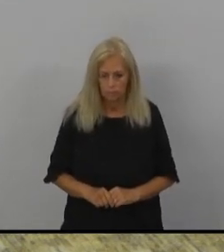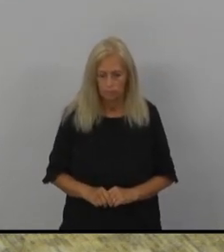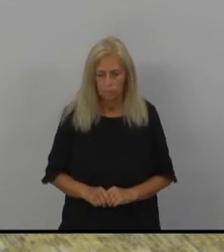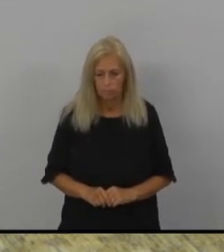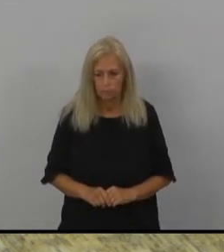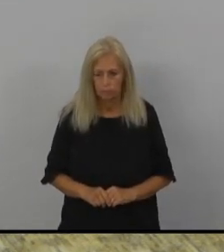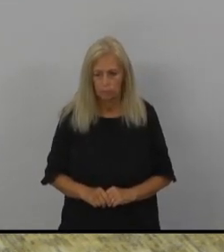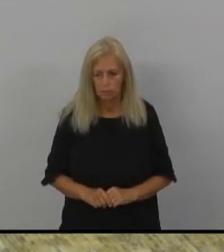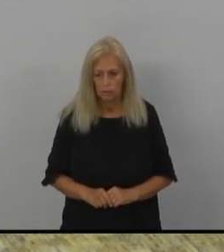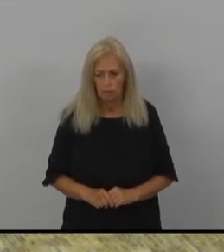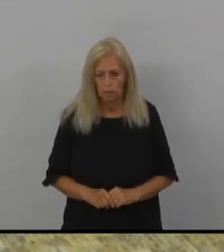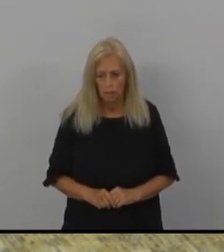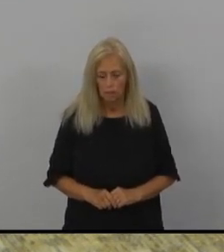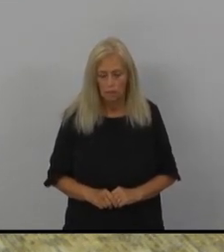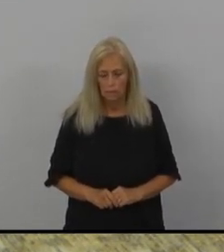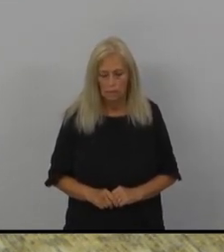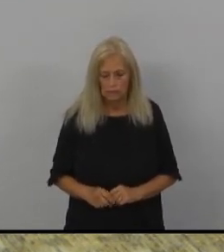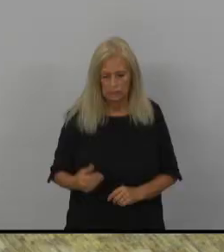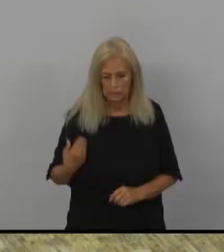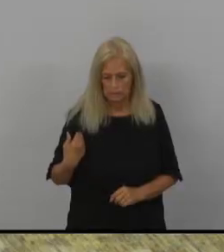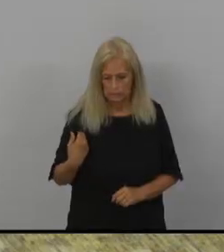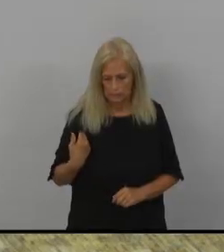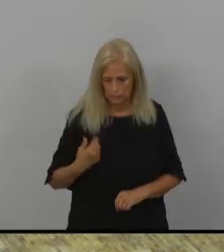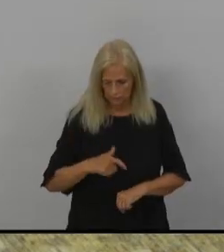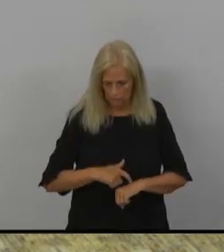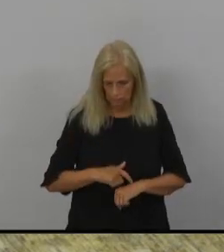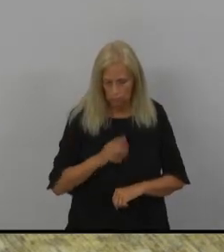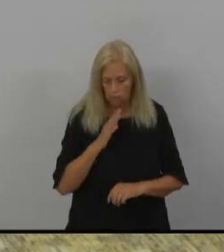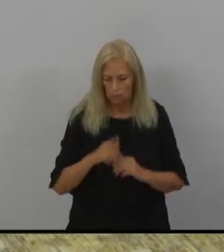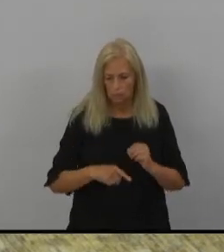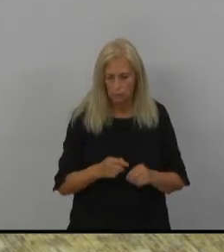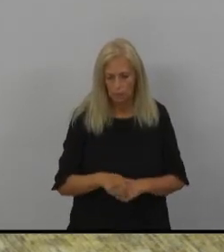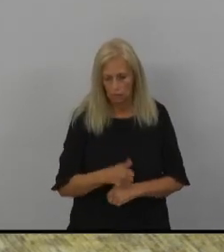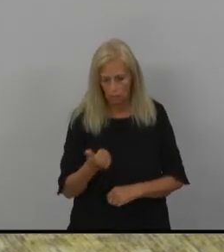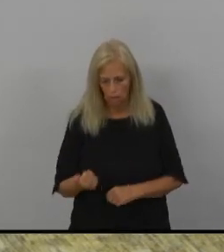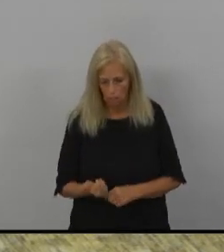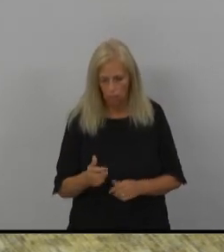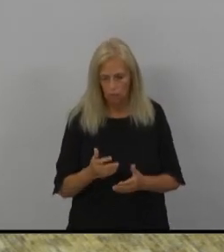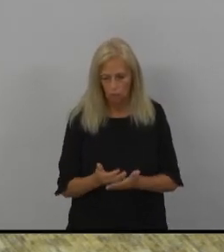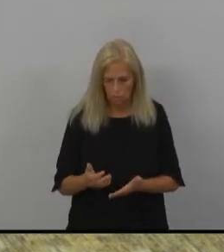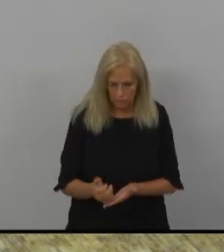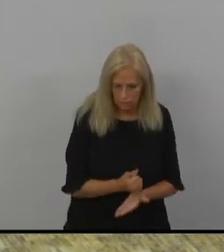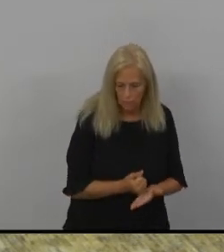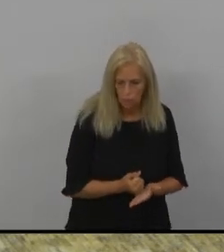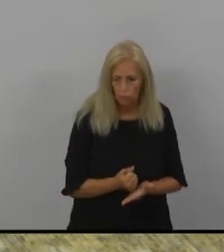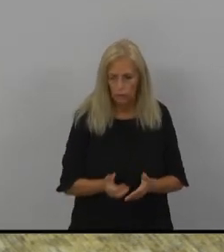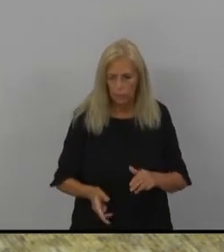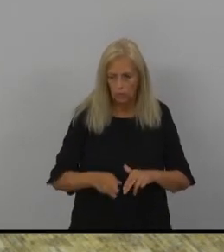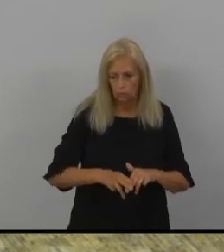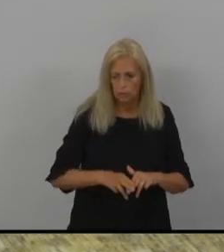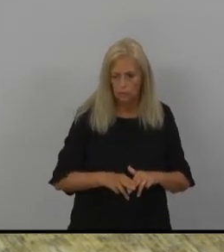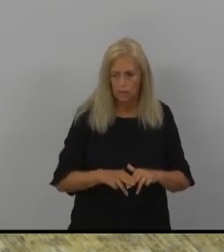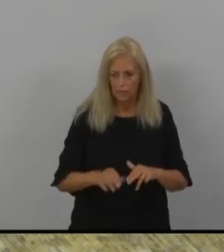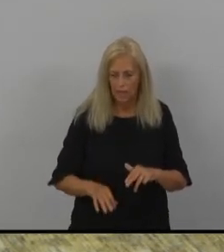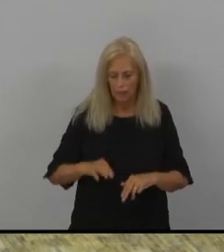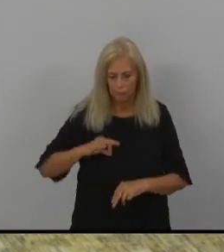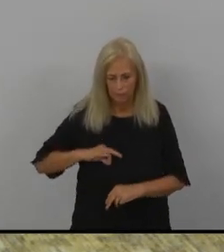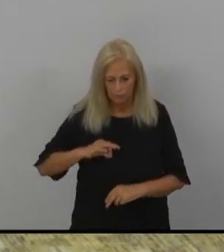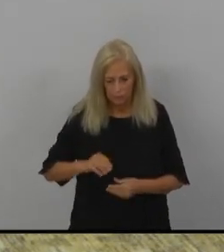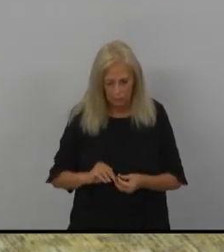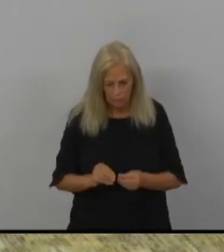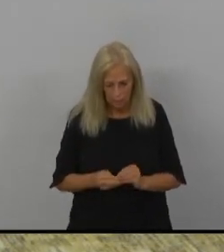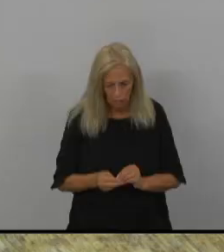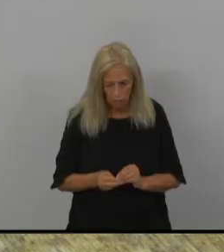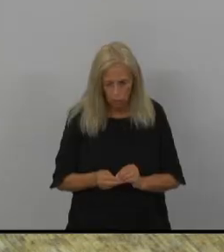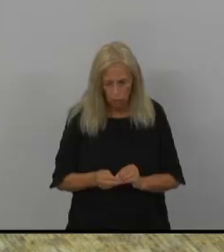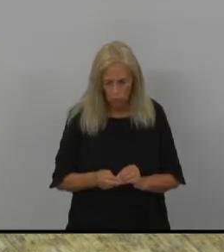Again, we talked about this last time, what our other other cost increases were. There's that benefit number